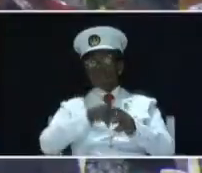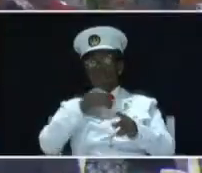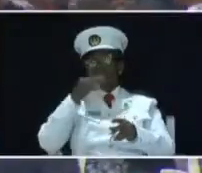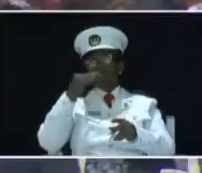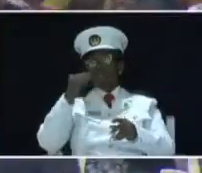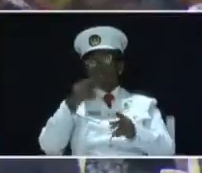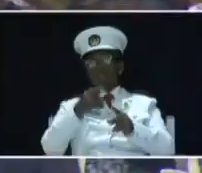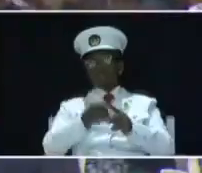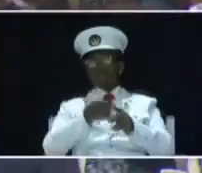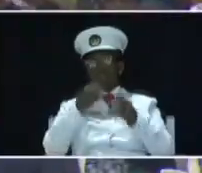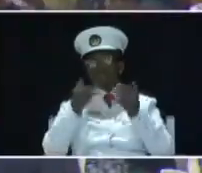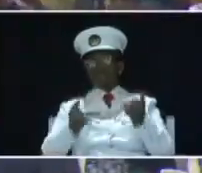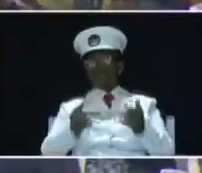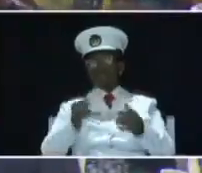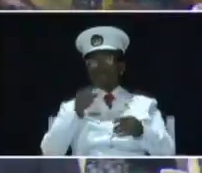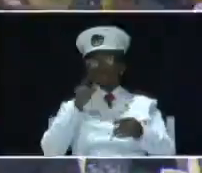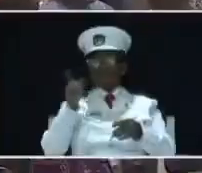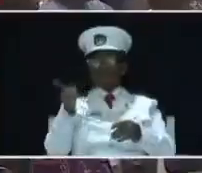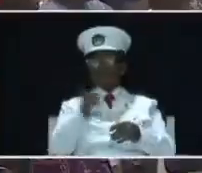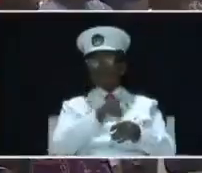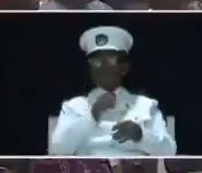babies.